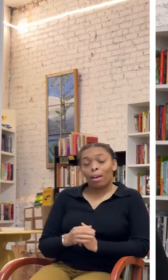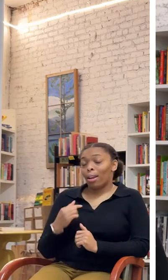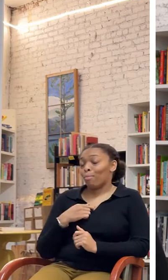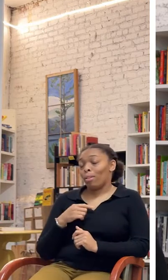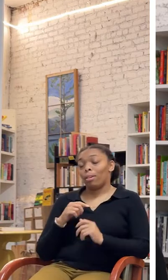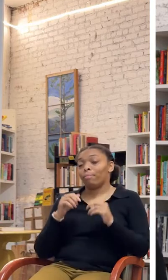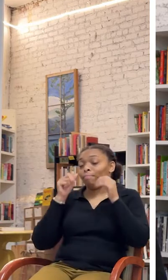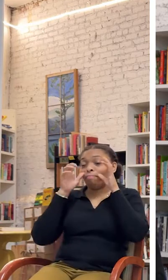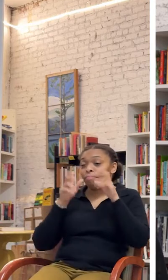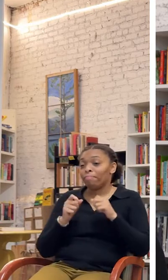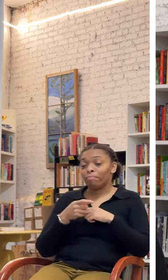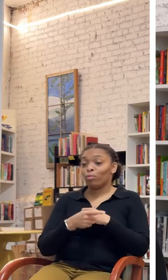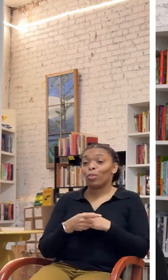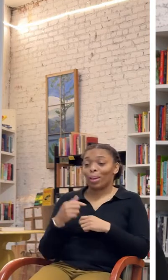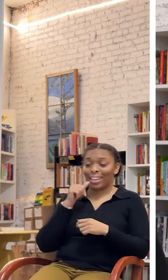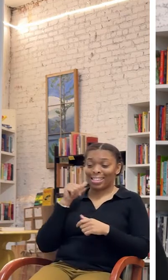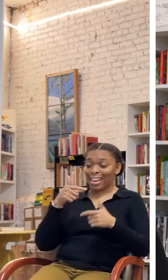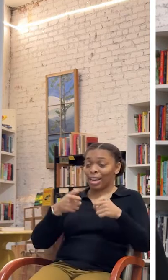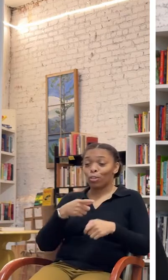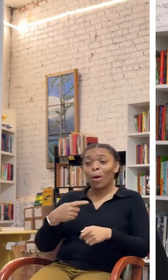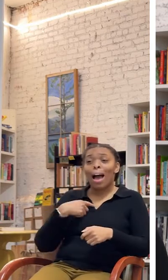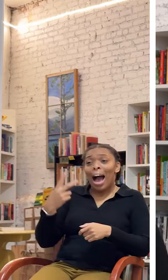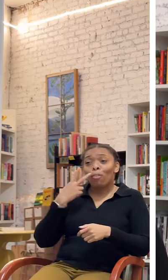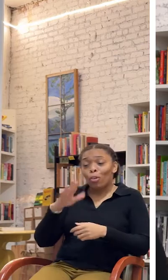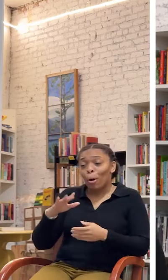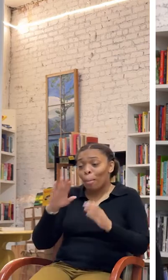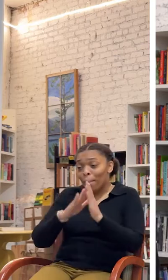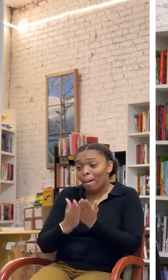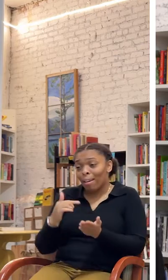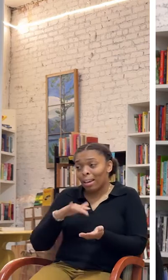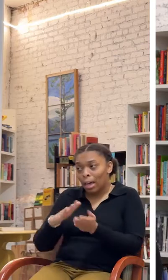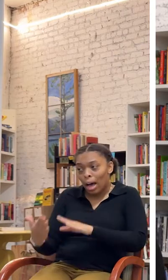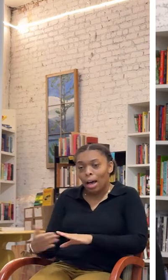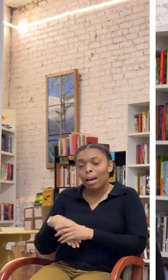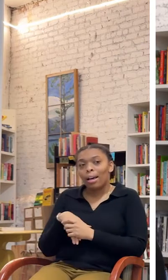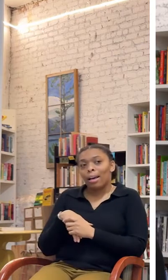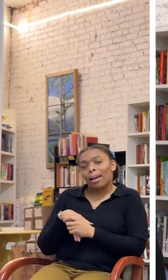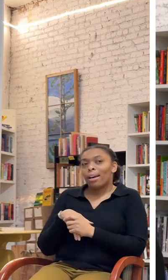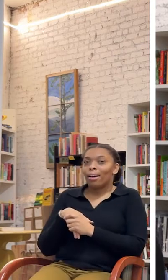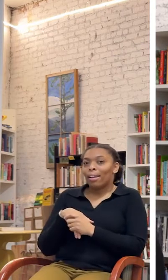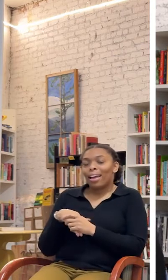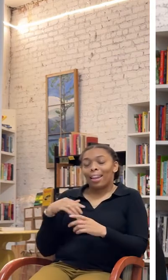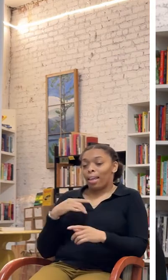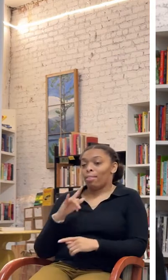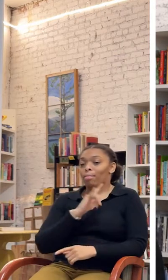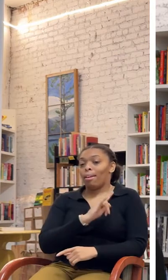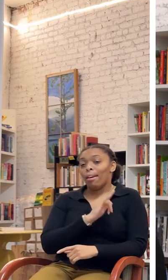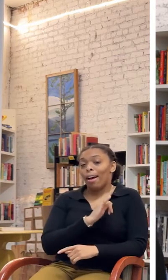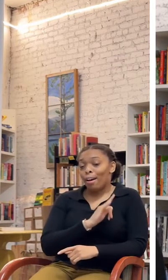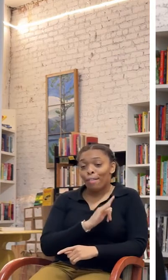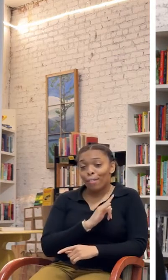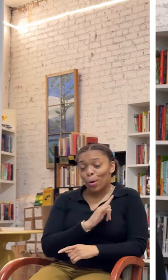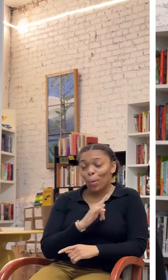awe to this day. You know, yesterday I texted you, I was like, I saw your book, I died. You know, I just love you and I